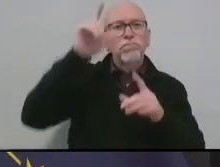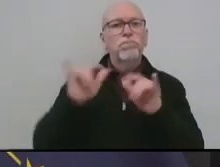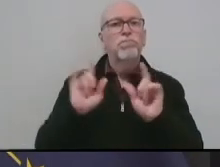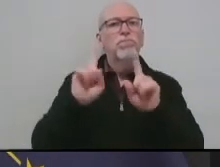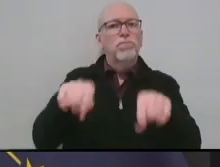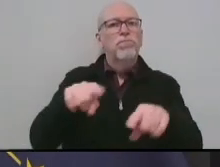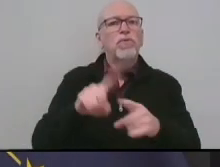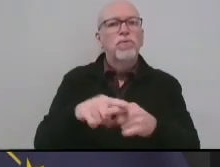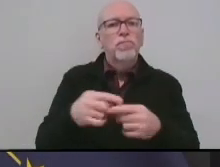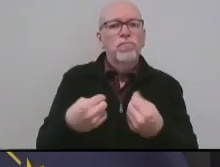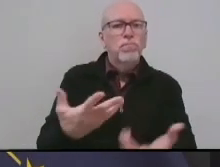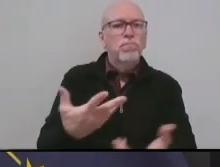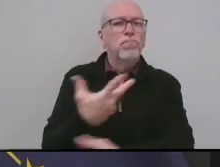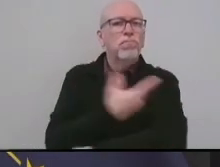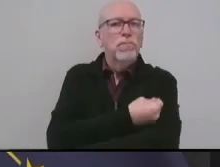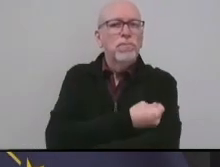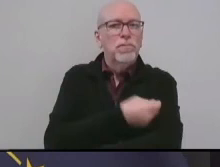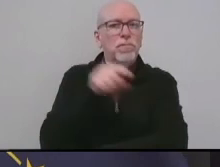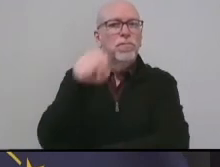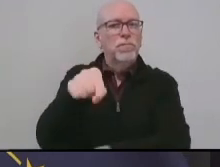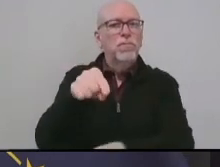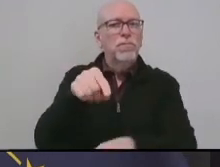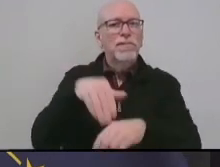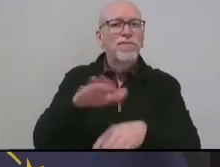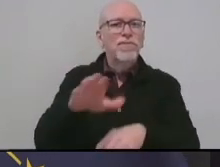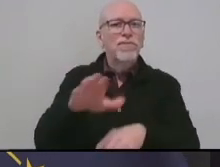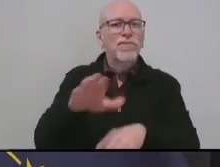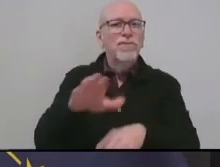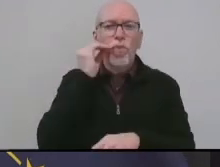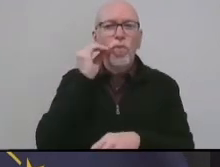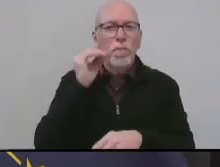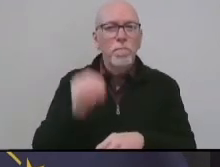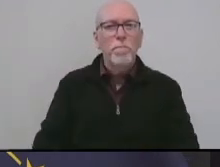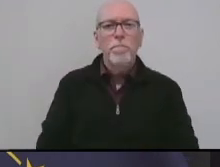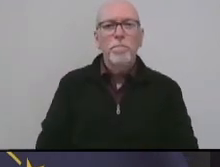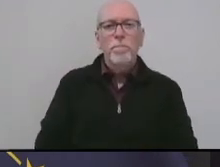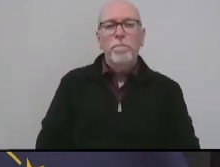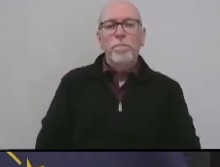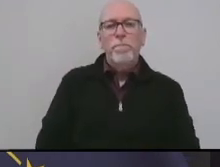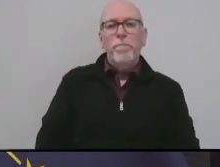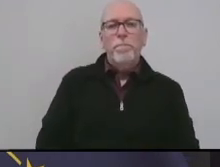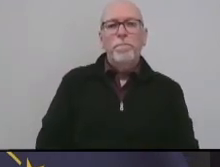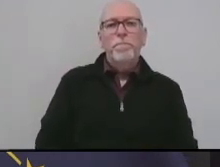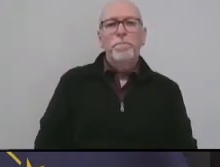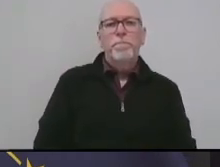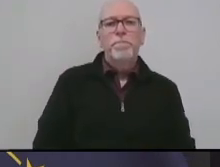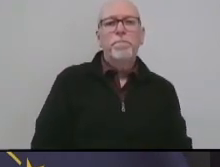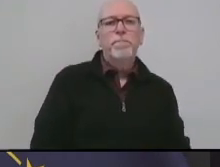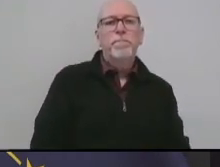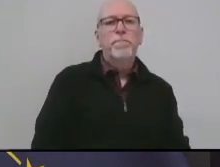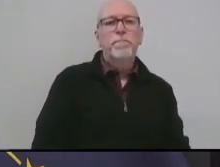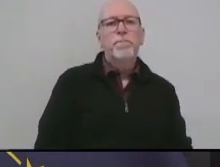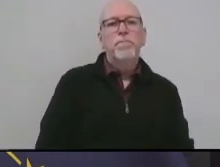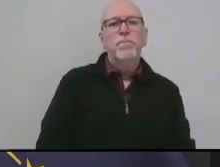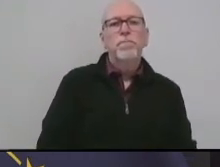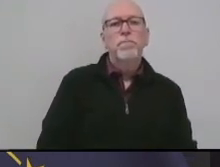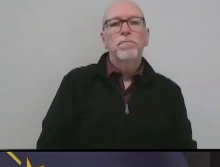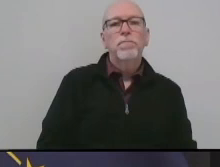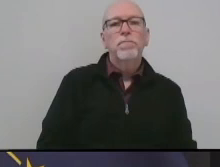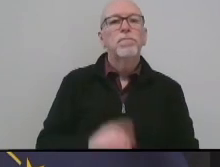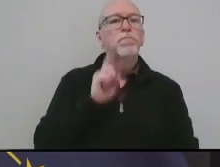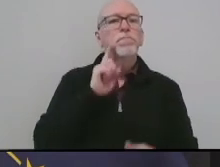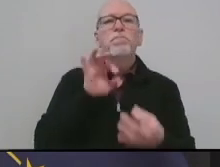administer the vaccine by bringing it directly to those homebound individuals. It's the perfect partnership of